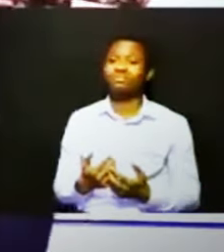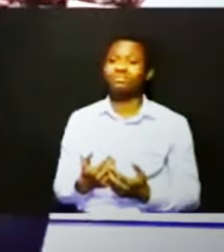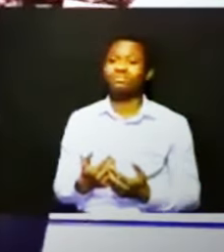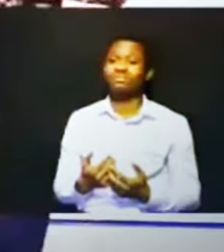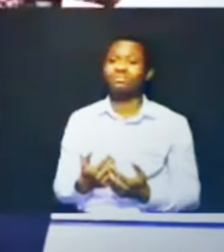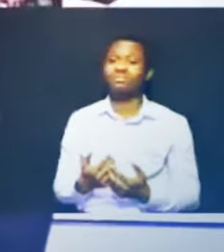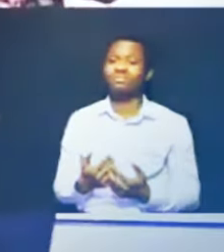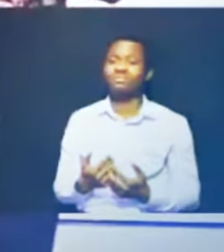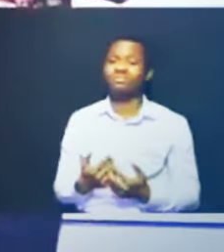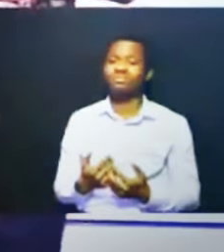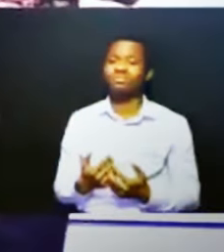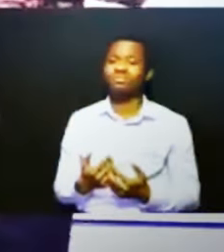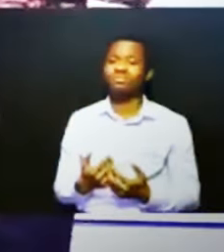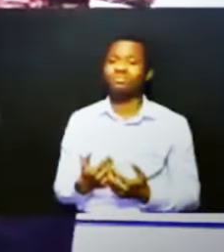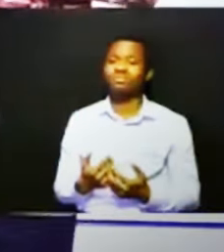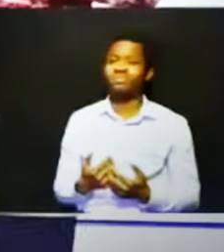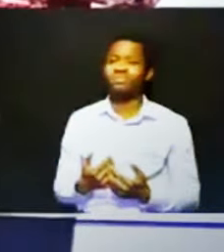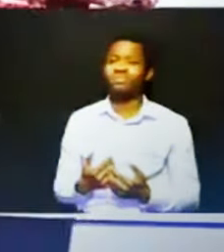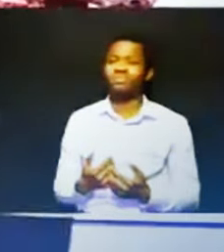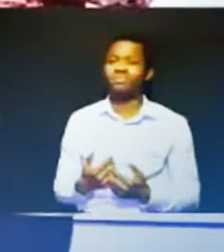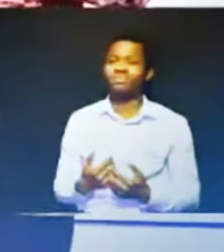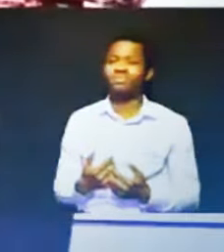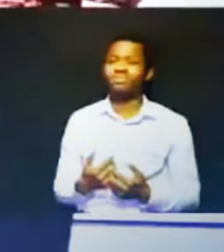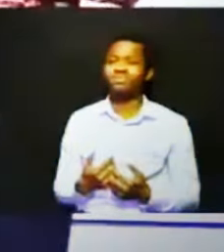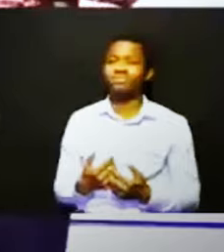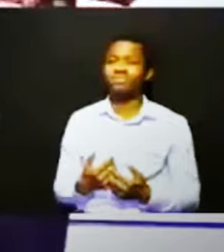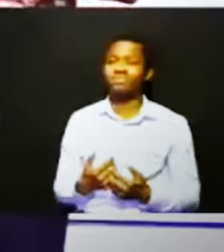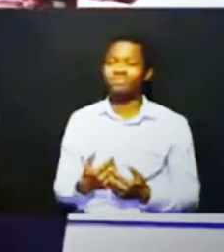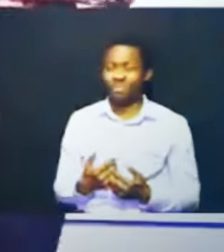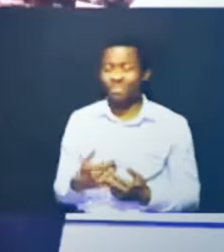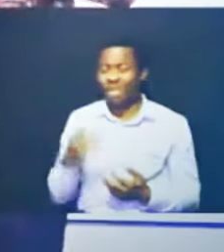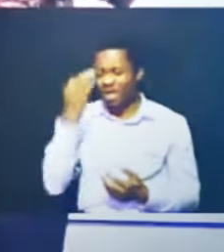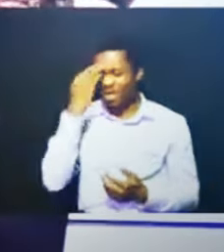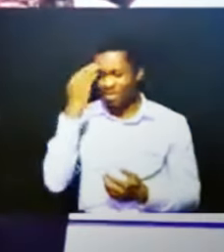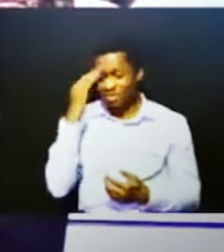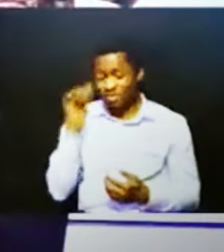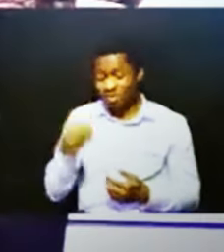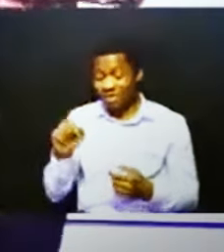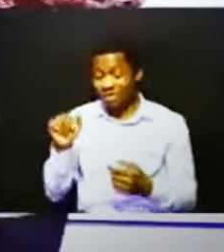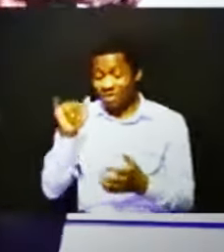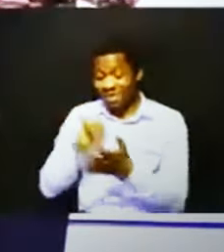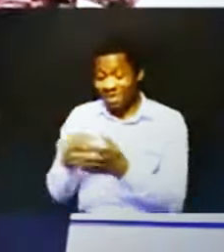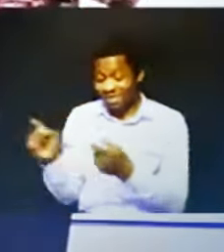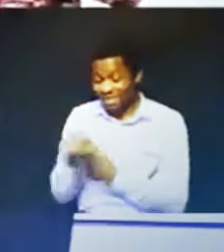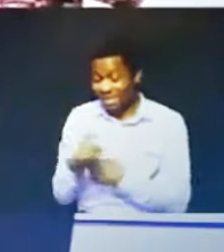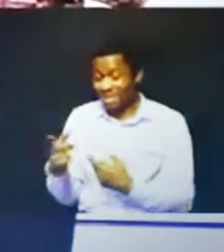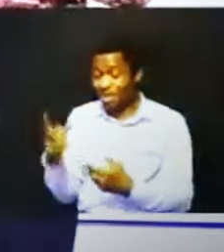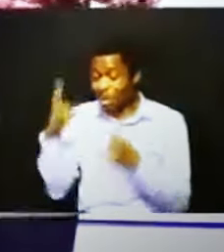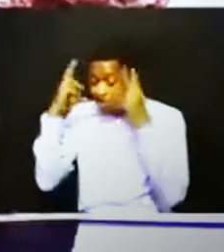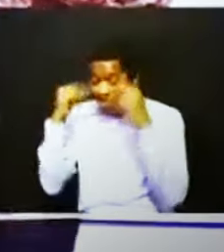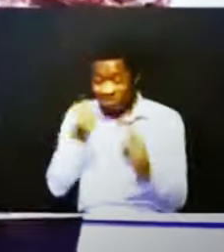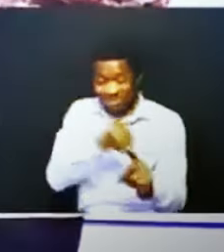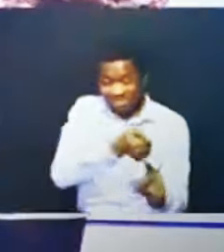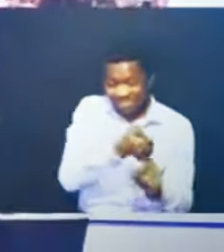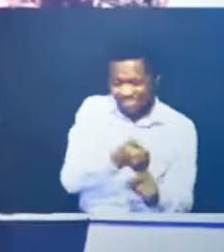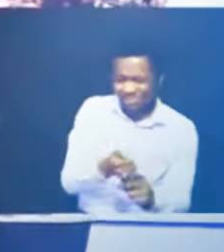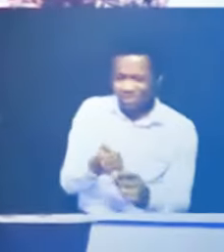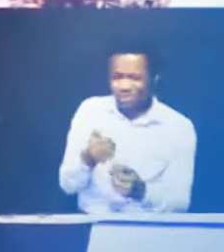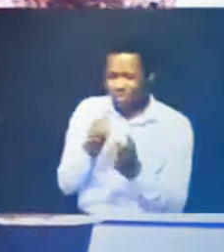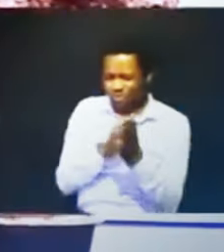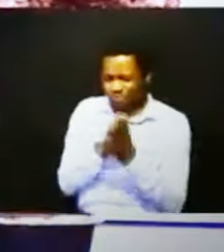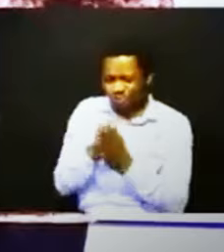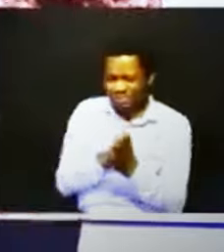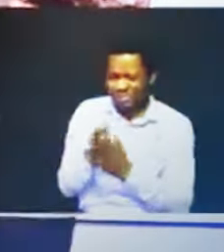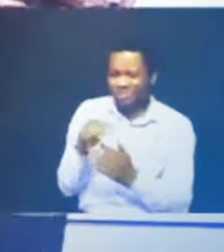the day that Moses, maybe even in heaven, does not want to remember. Me gidi se sa dey de biara Moses be kai no nyae a anka da